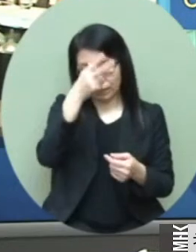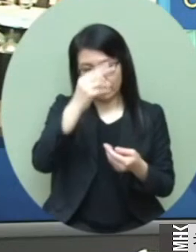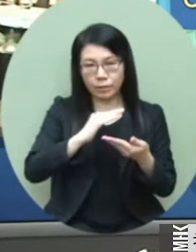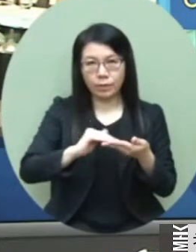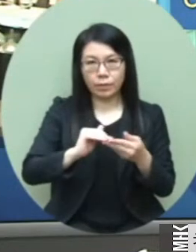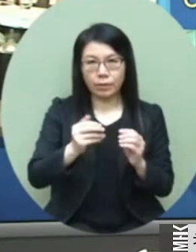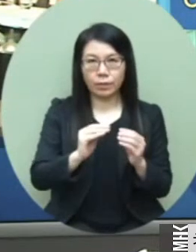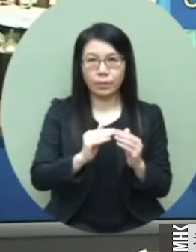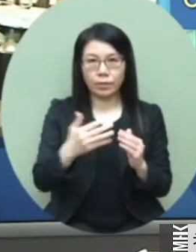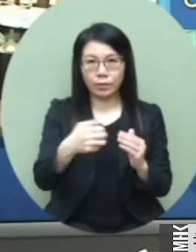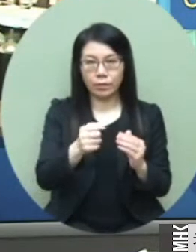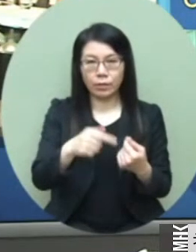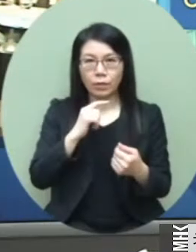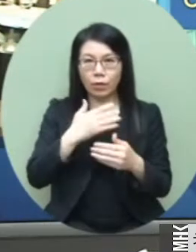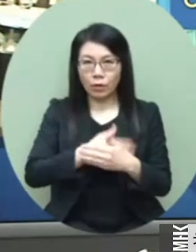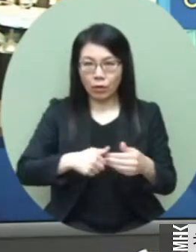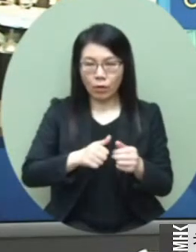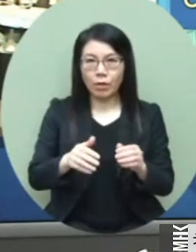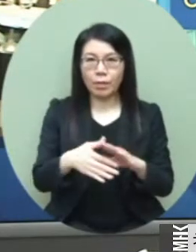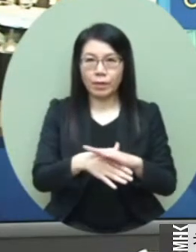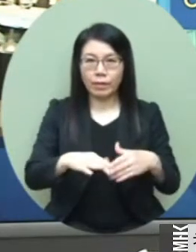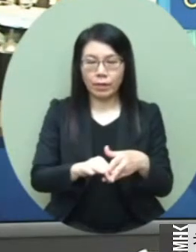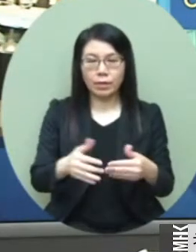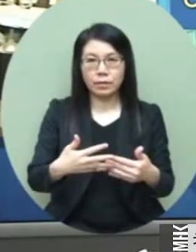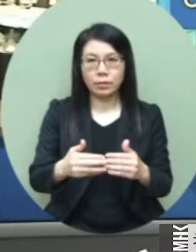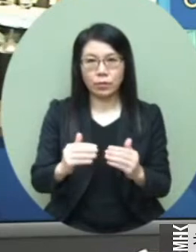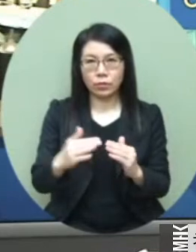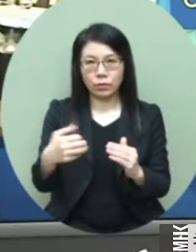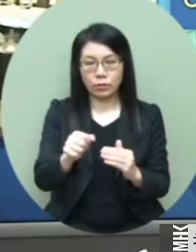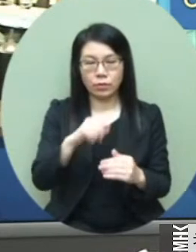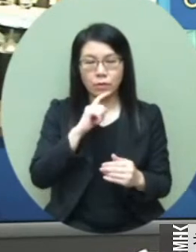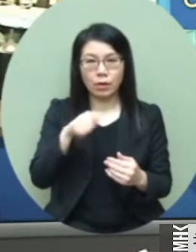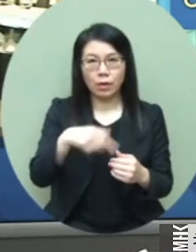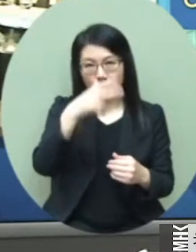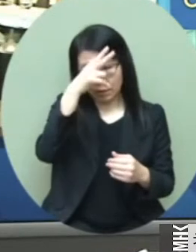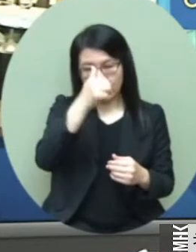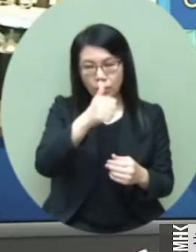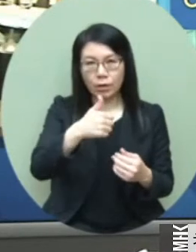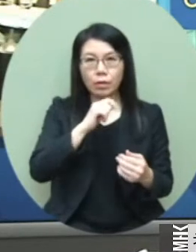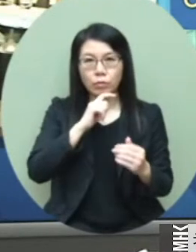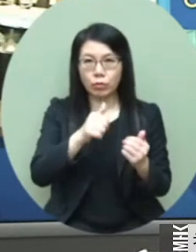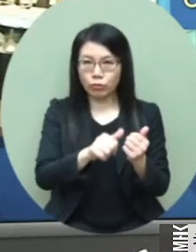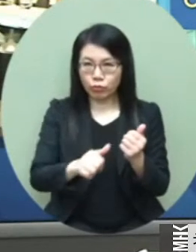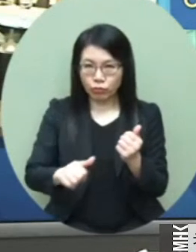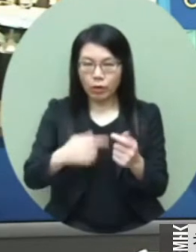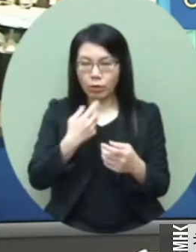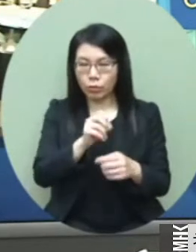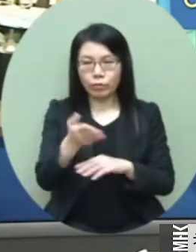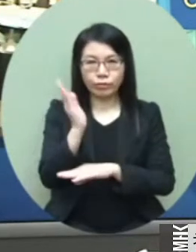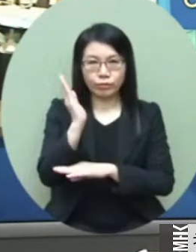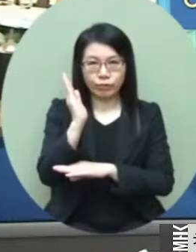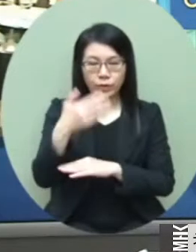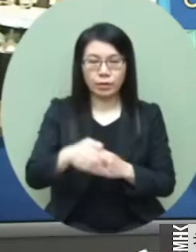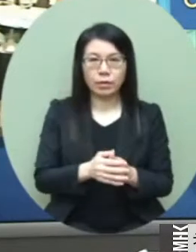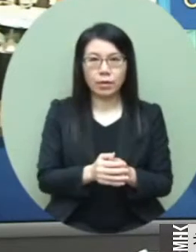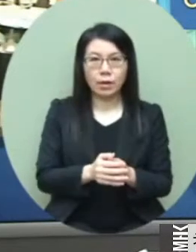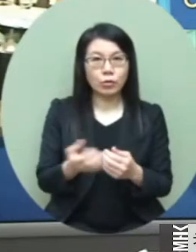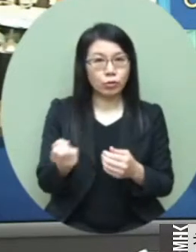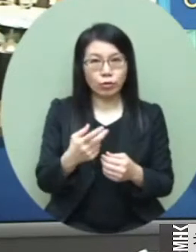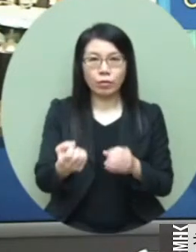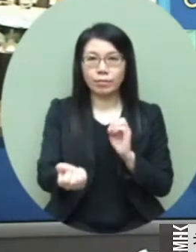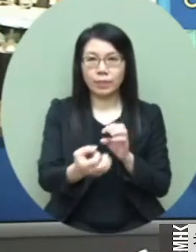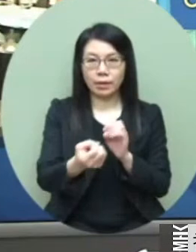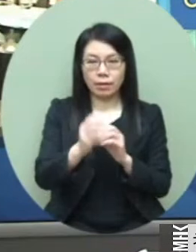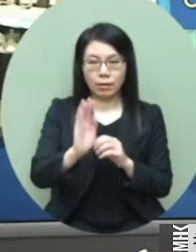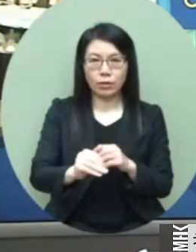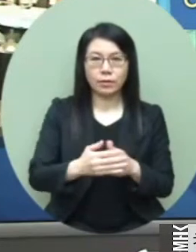Chief Executive, the Secretary for Food and Health and also the Director of Leisure and Cultural Services are also present. The CE